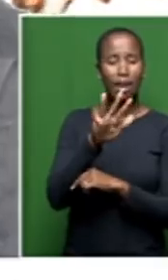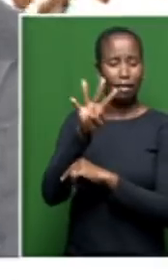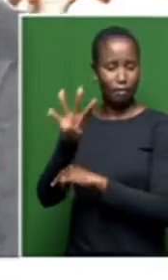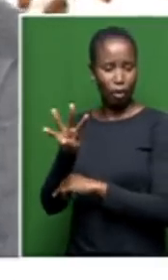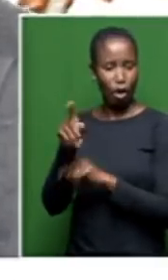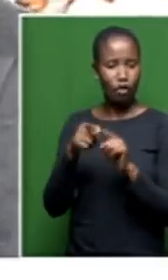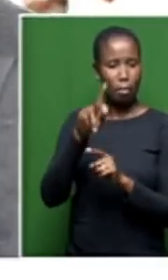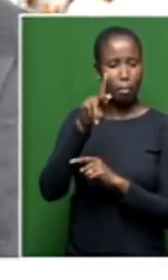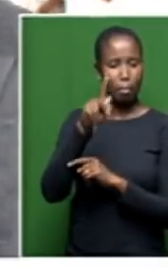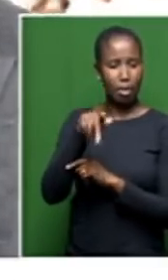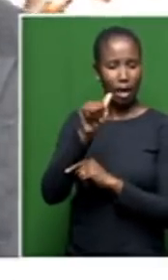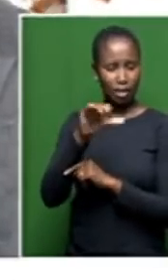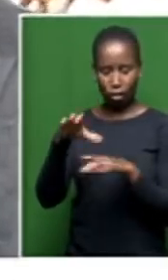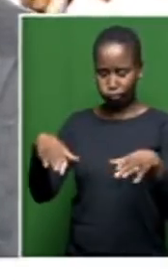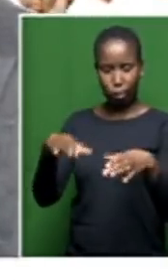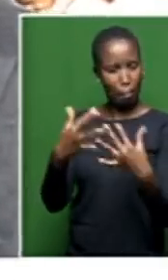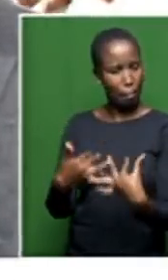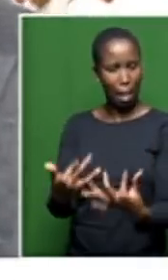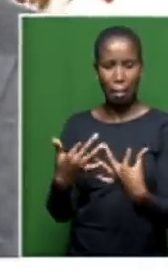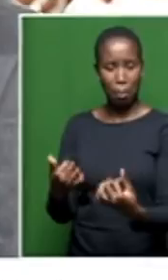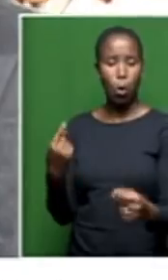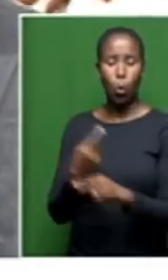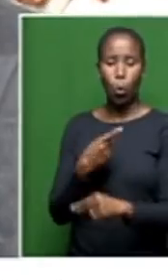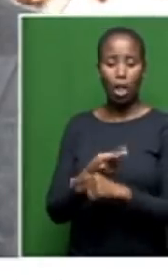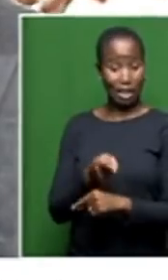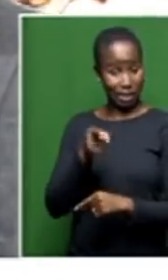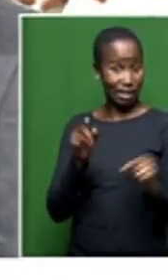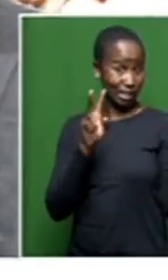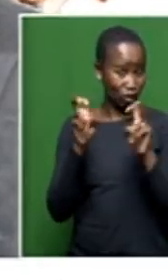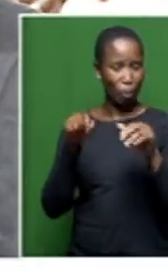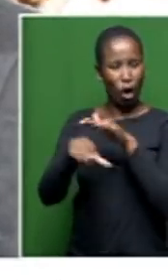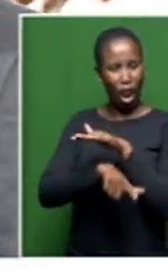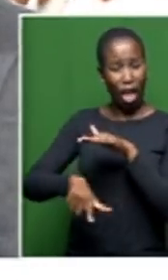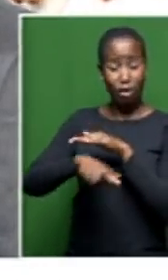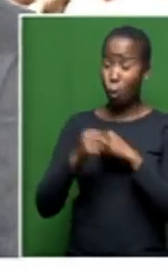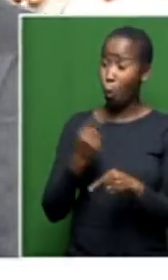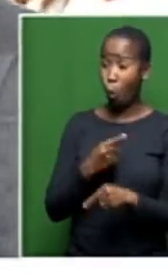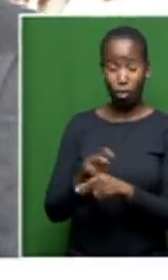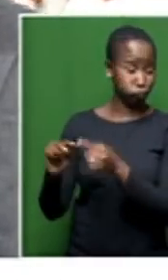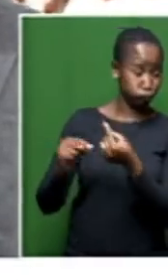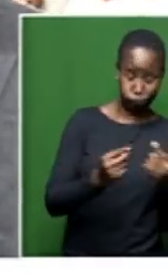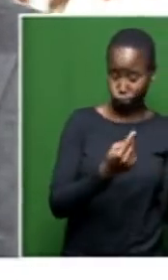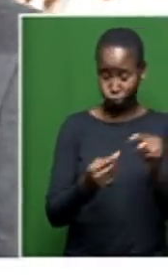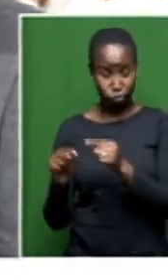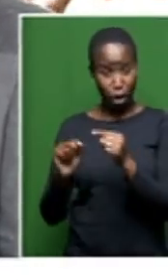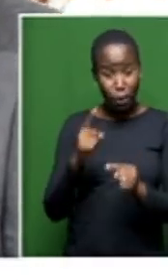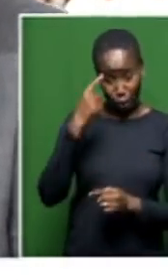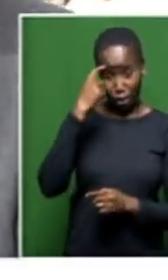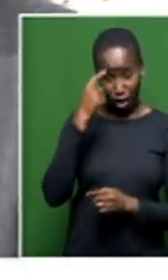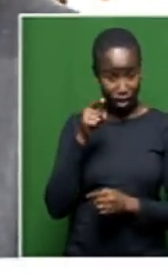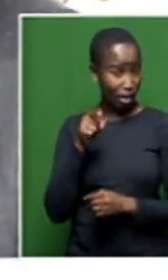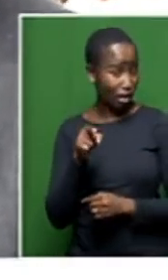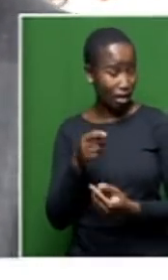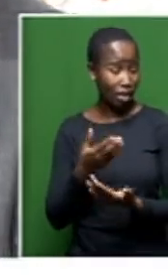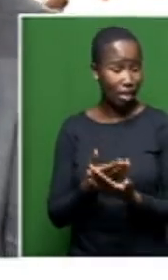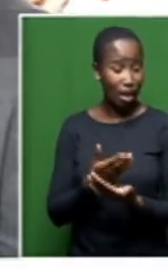precise. And the issue of land has been on the table for some time. Do you reckon that you've been punching far below your weight, looking